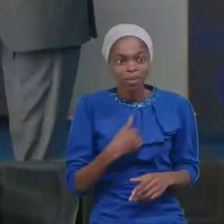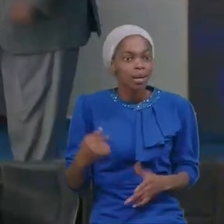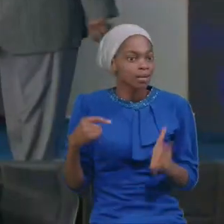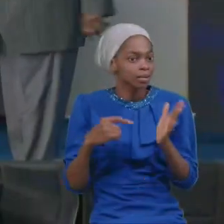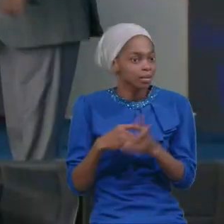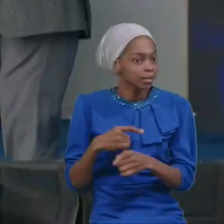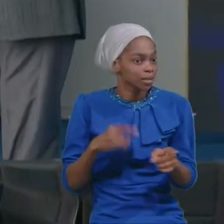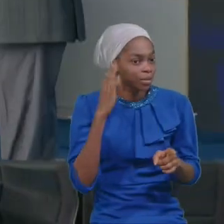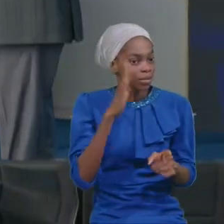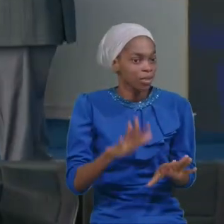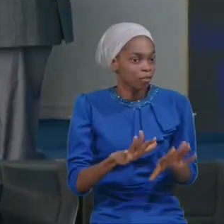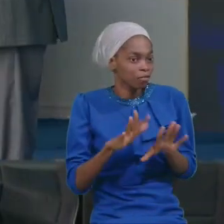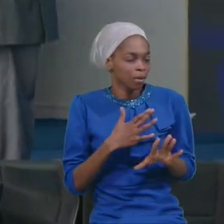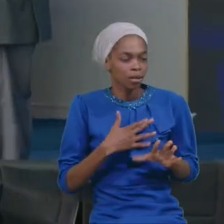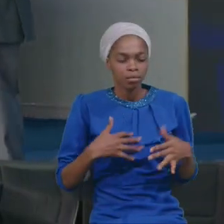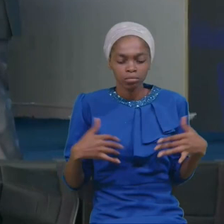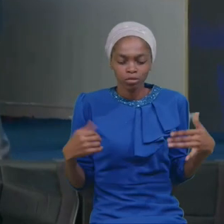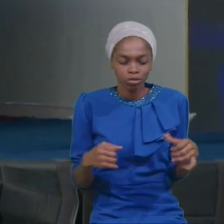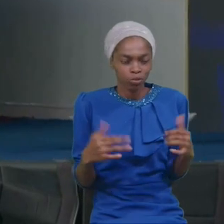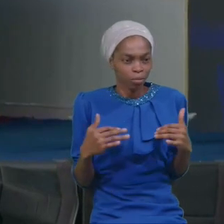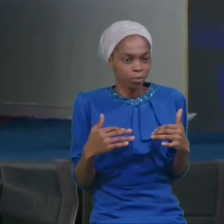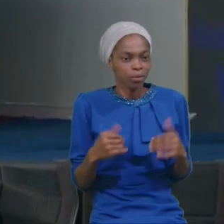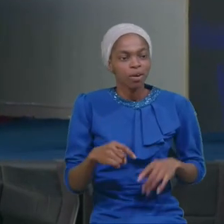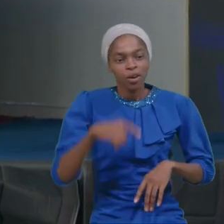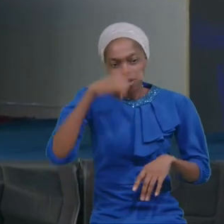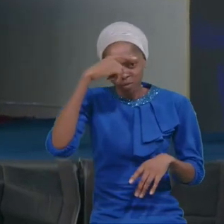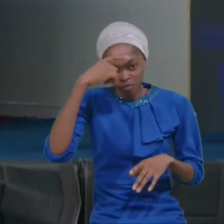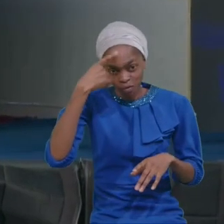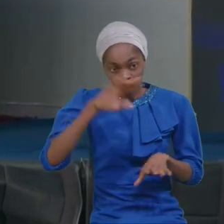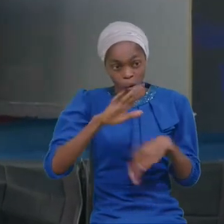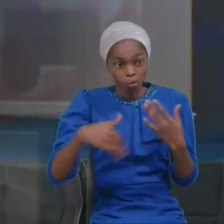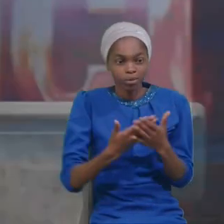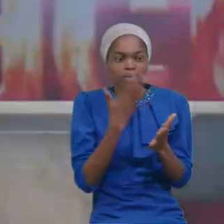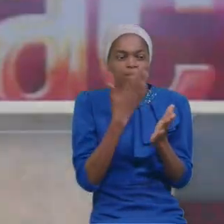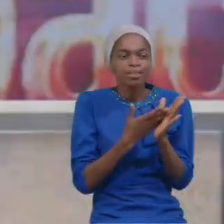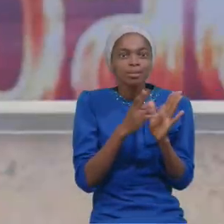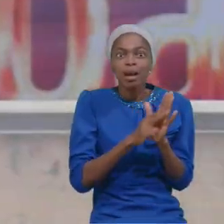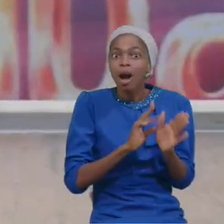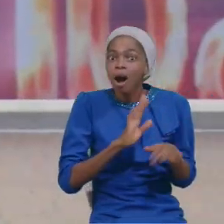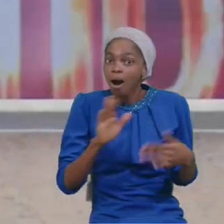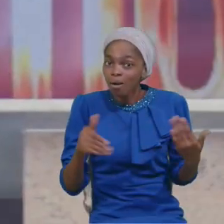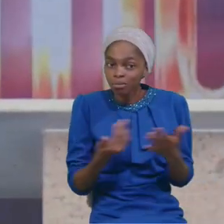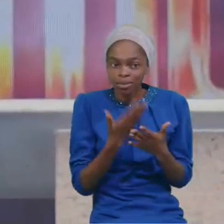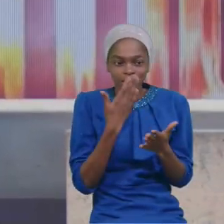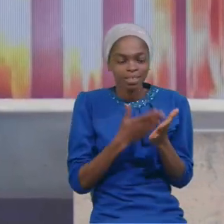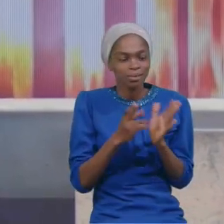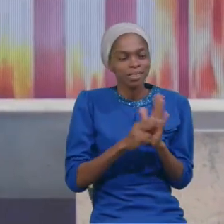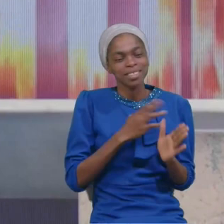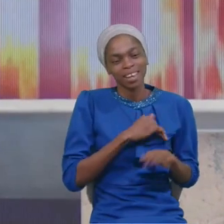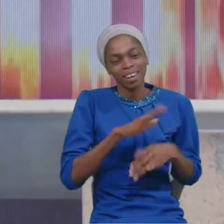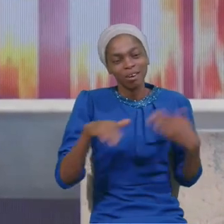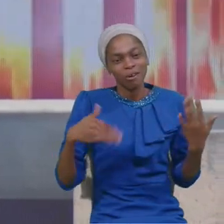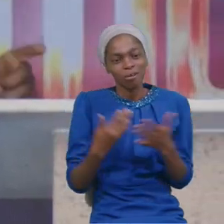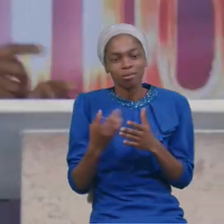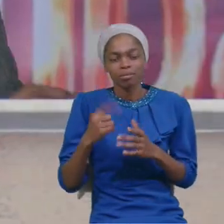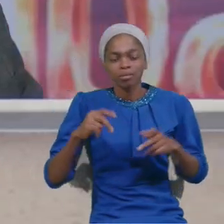all the goodness, and for all the prosperity. Somebody there is going to prosper from today.